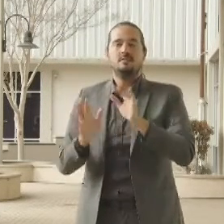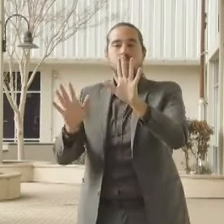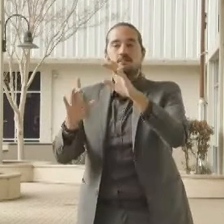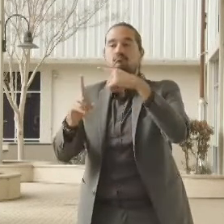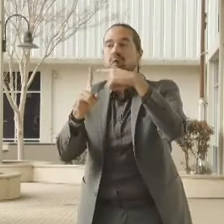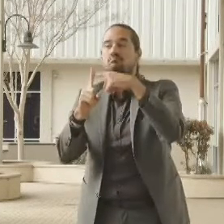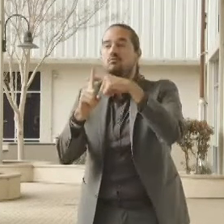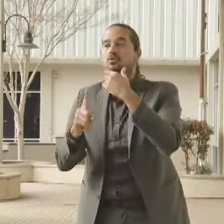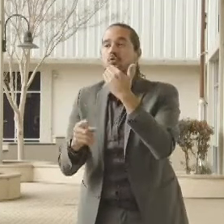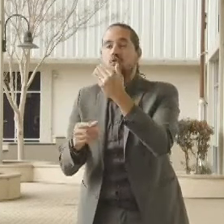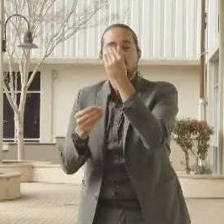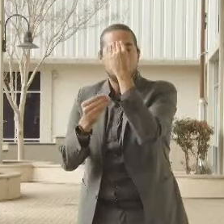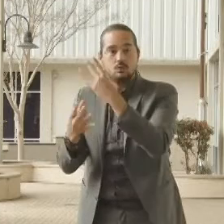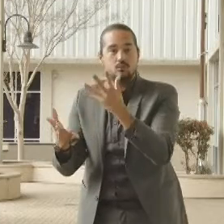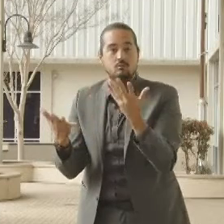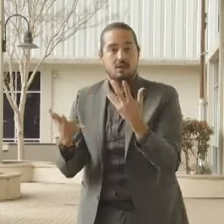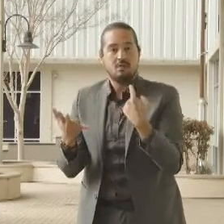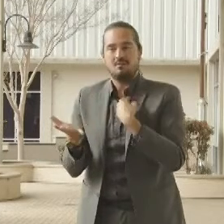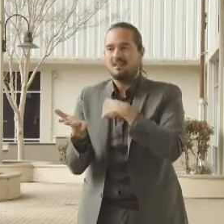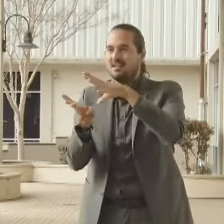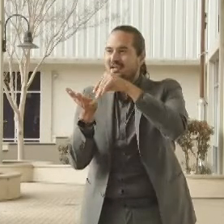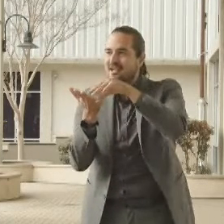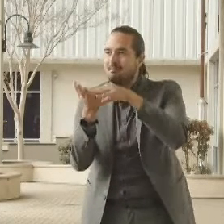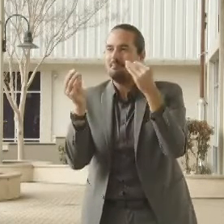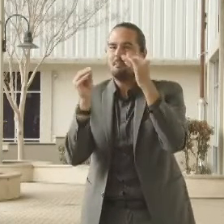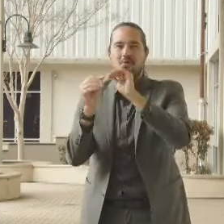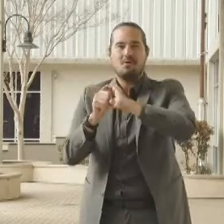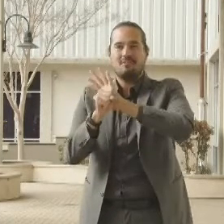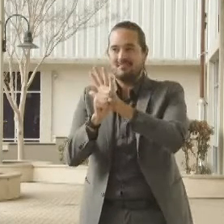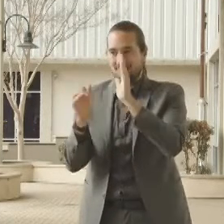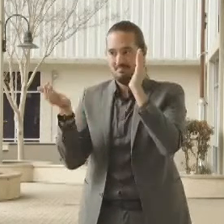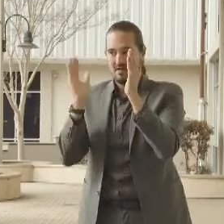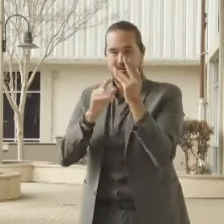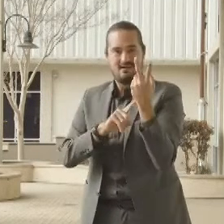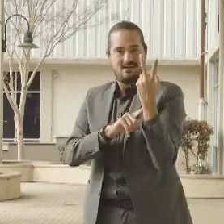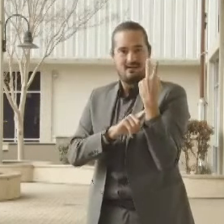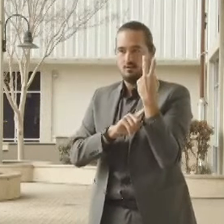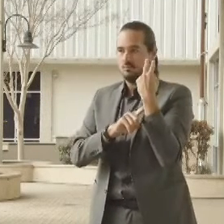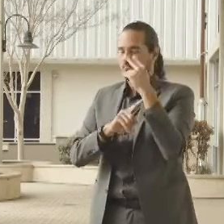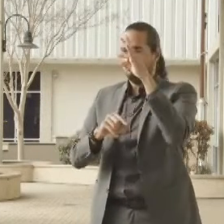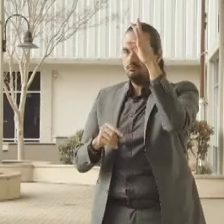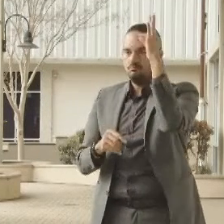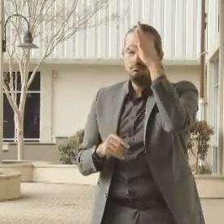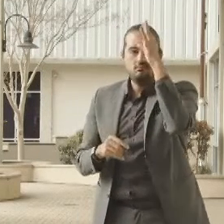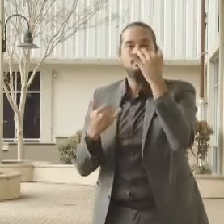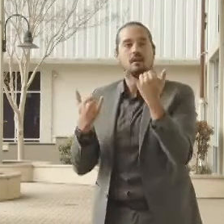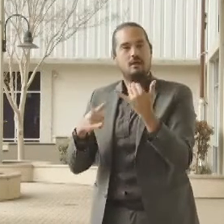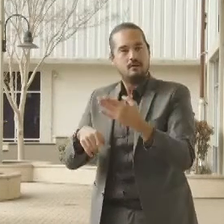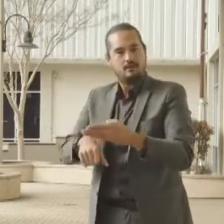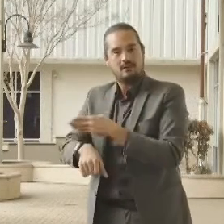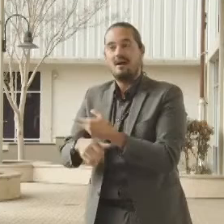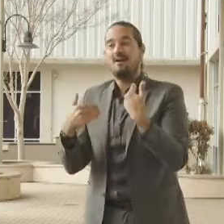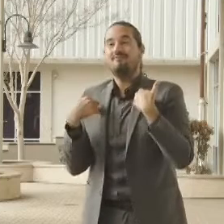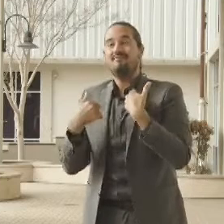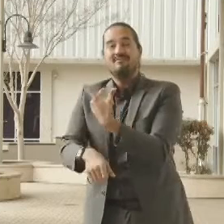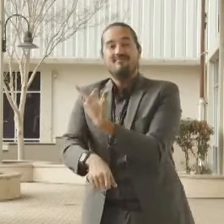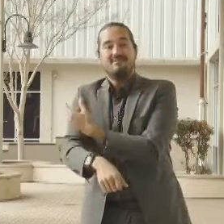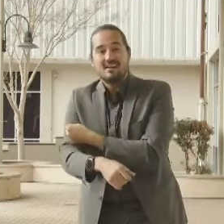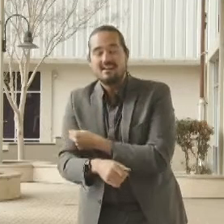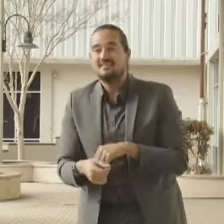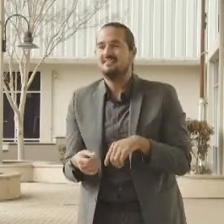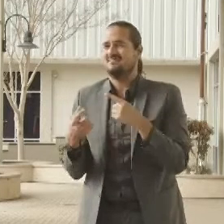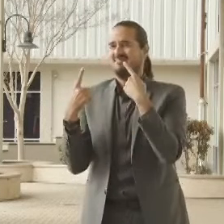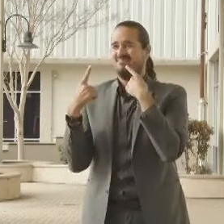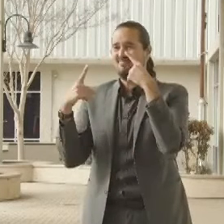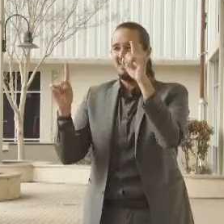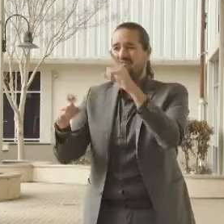about COVID now than we did 2 years ago. We have vaccines that are very, very effective at protecting all